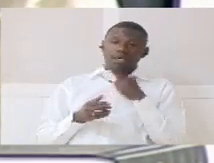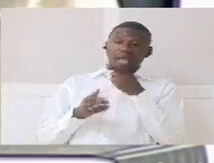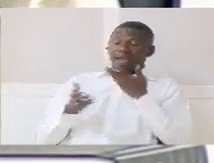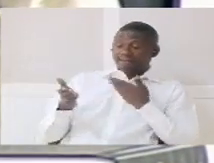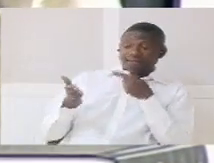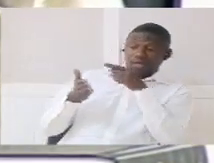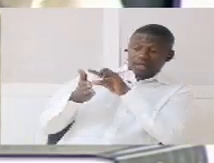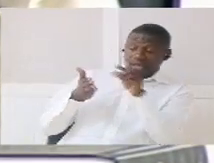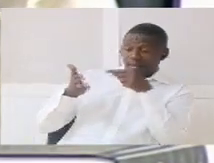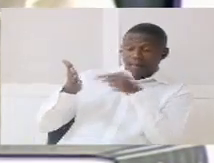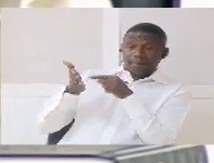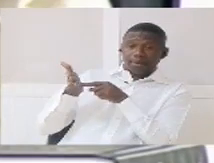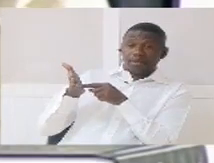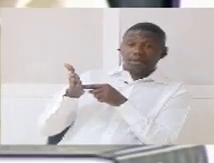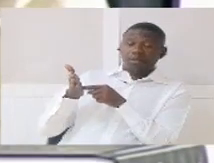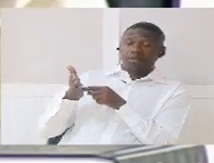names.